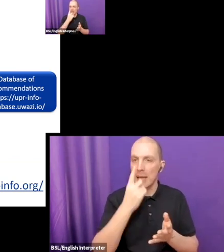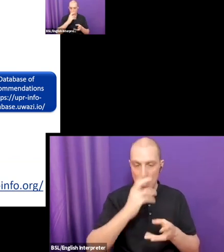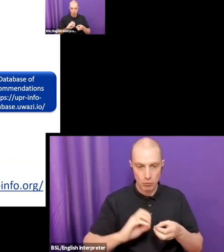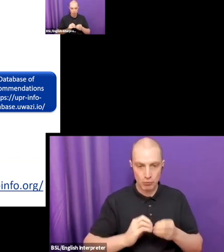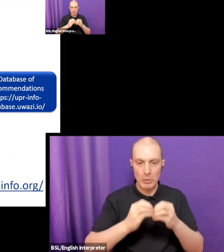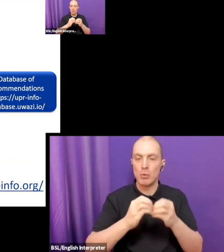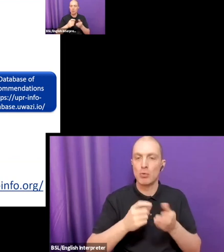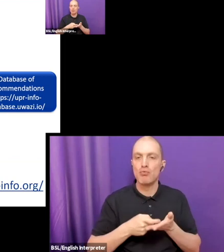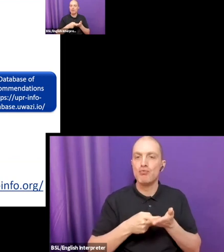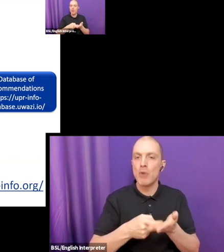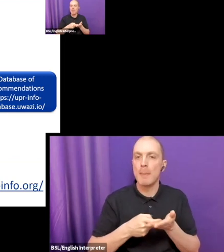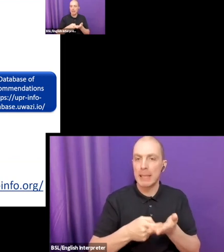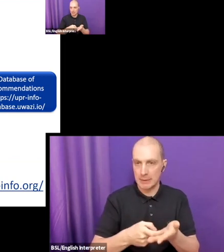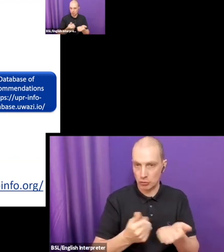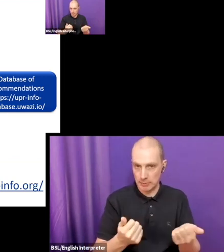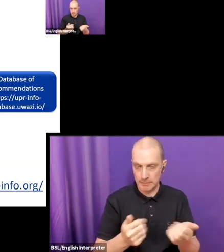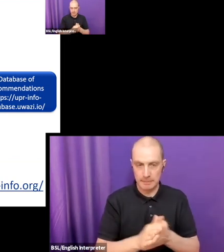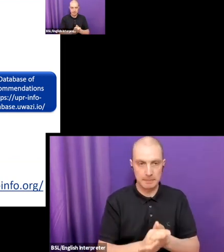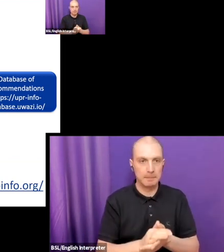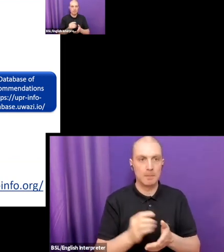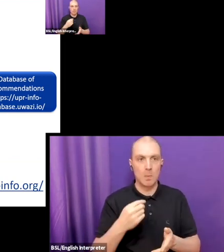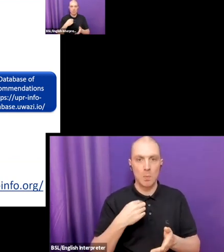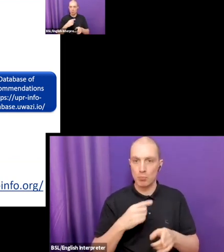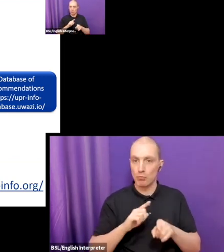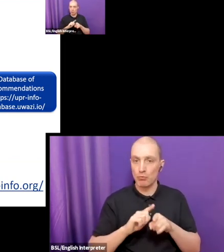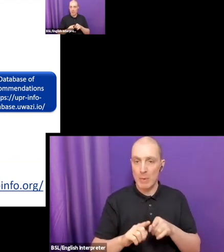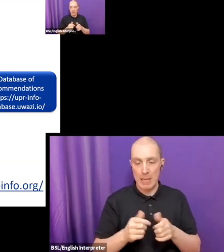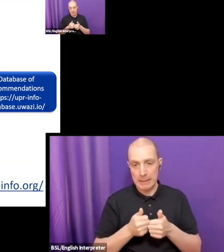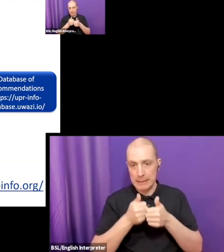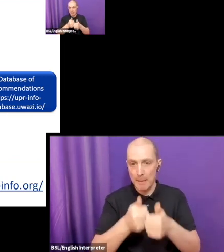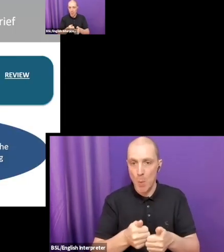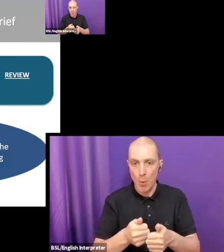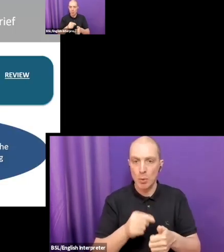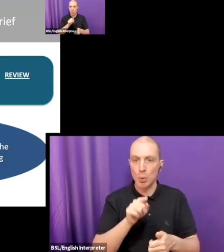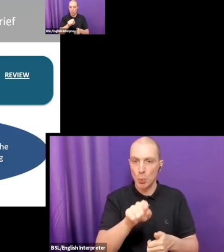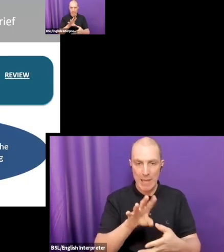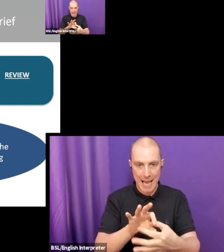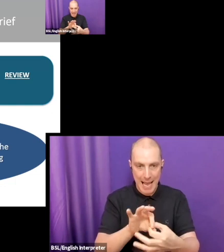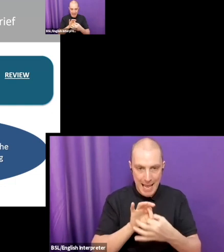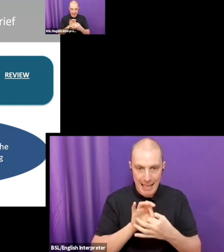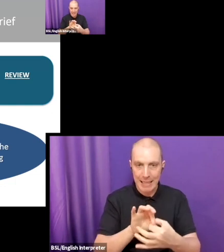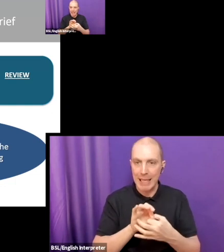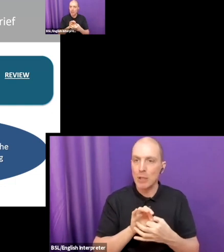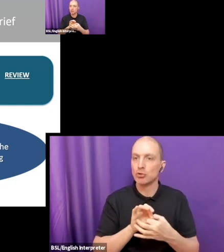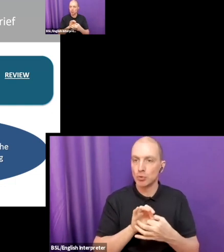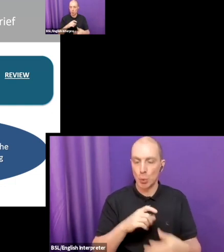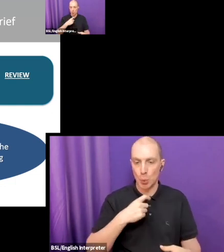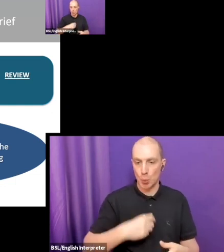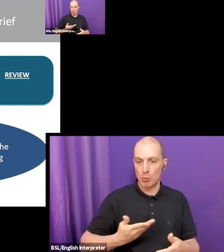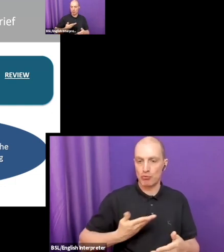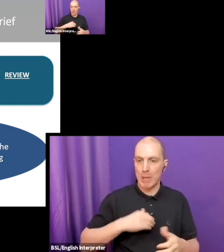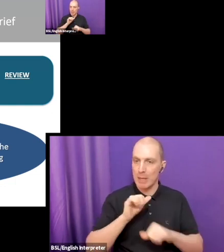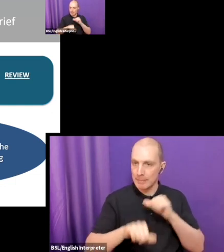later on, we try to help your engagement in this human rights mechanism. I just want